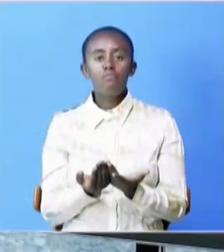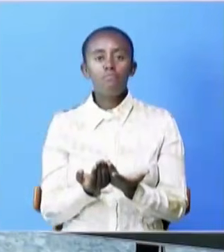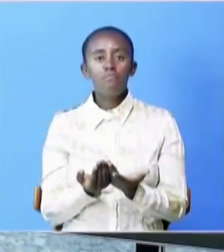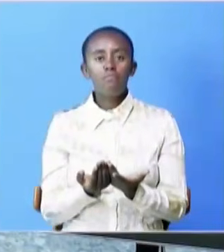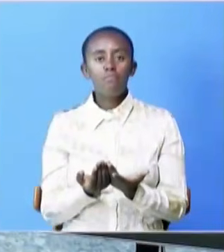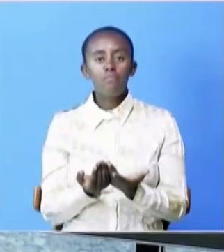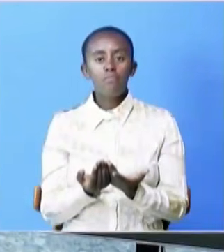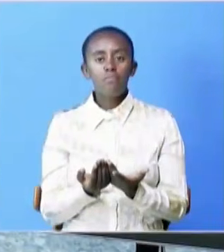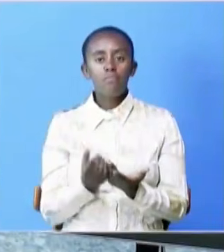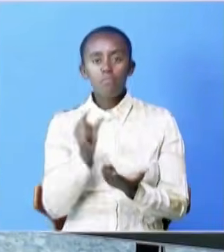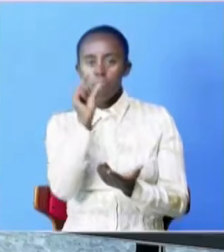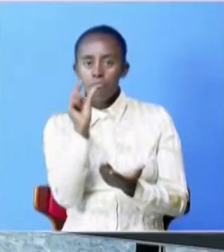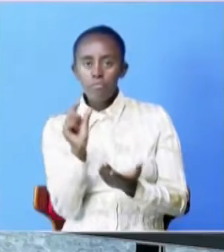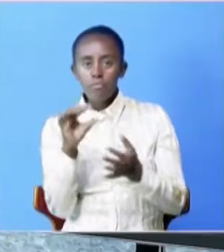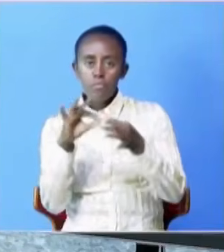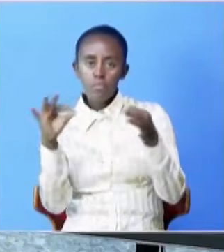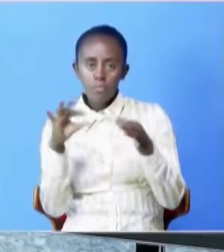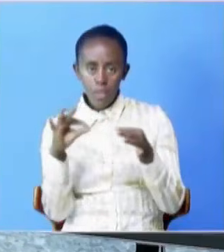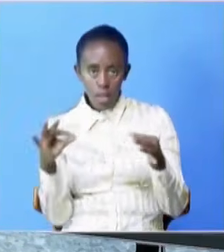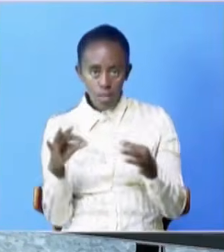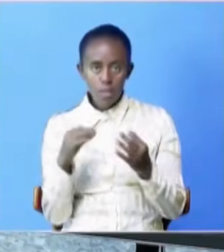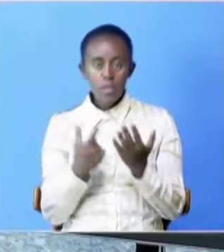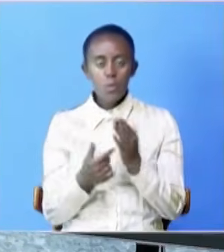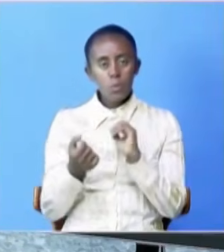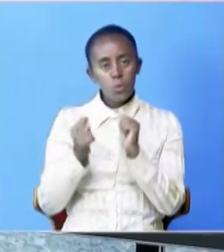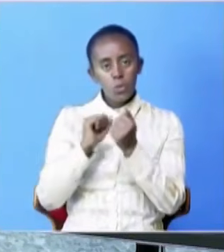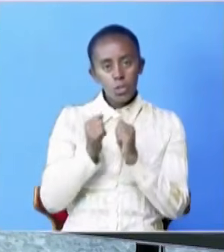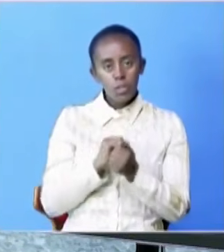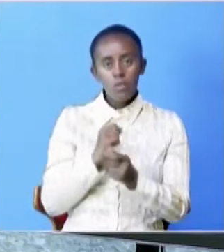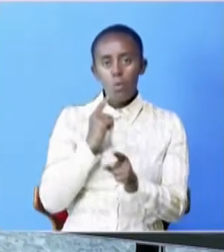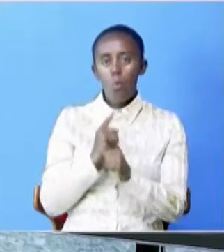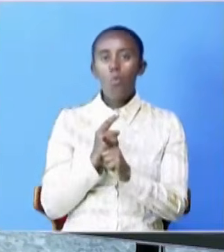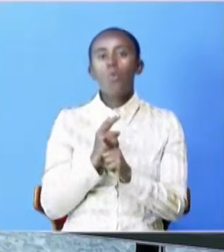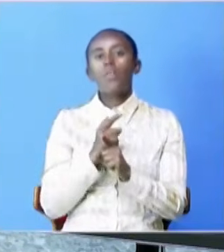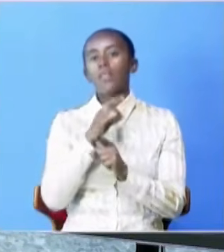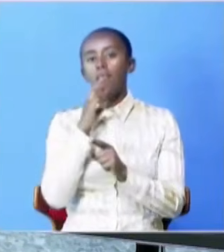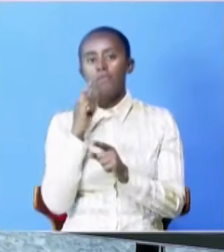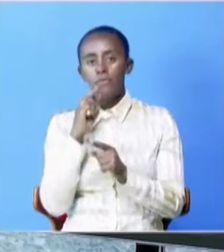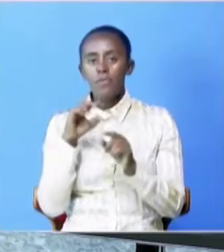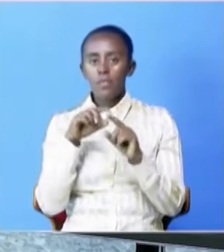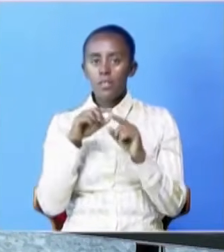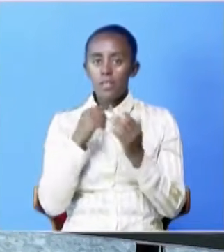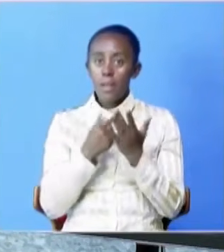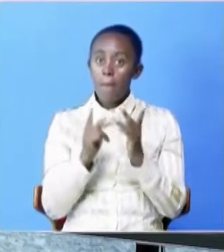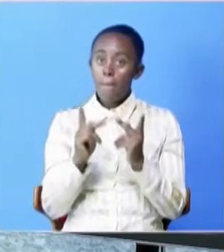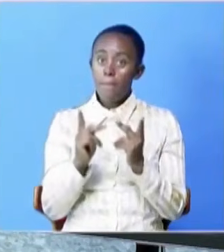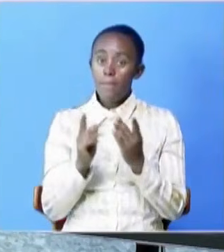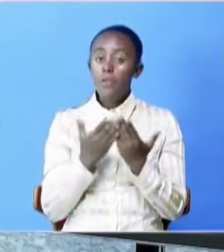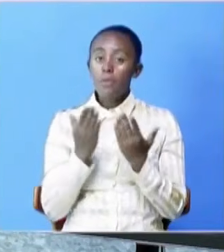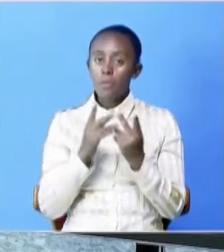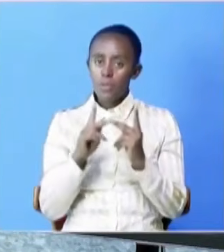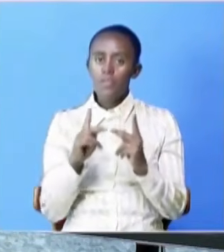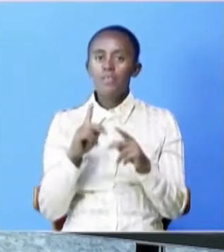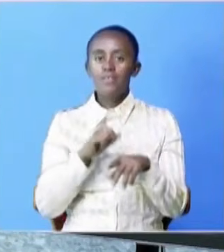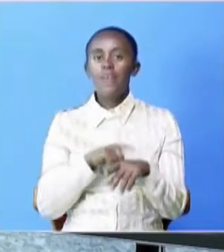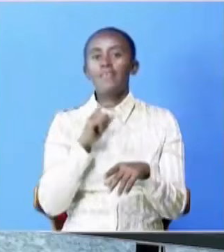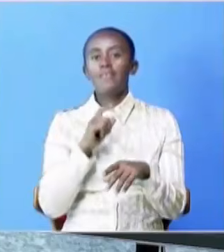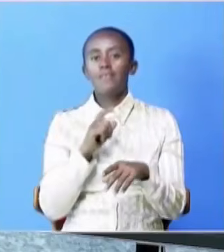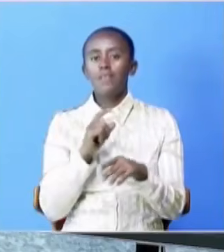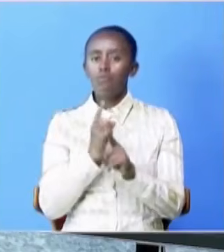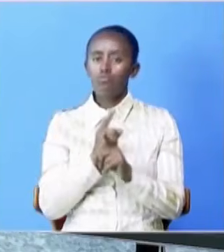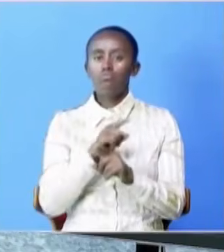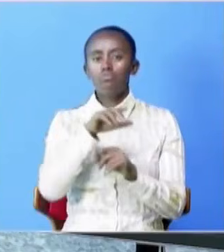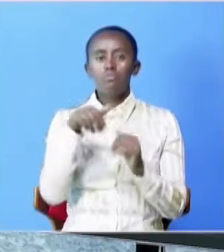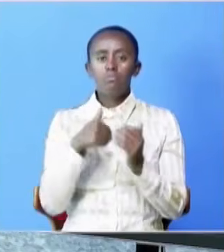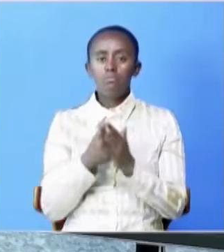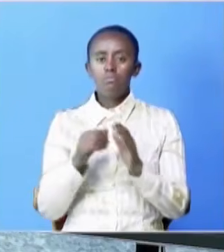this sentence, or that's how we change or correct the verb in the simple present tense. I'm sure you